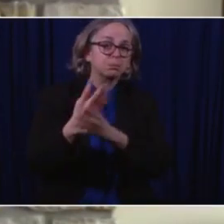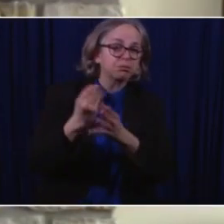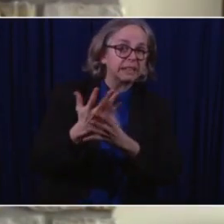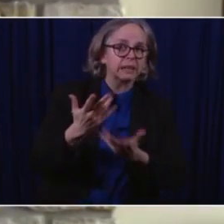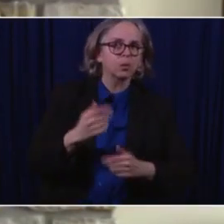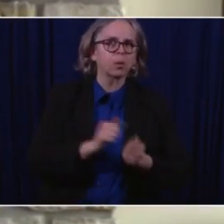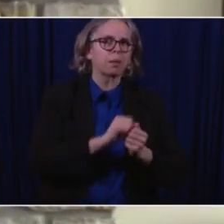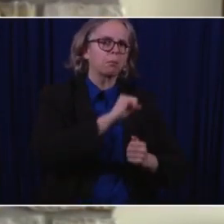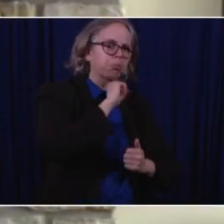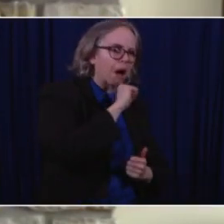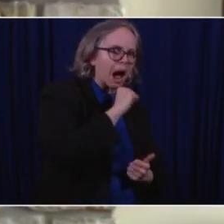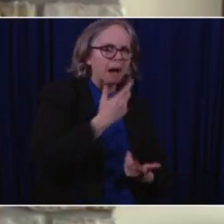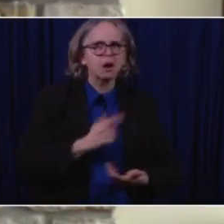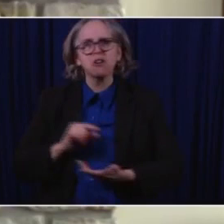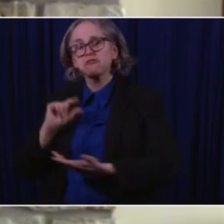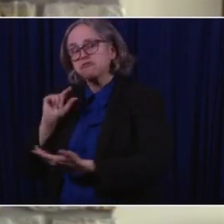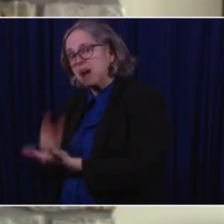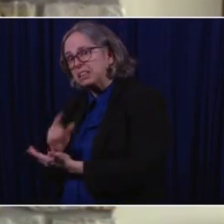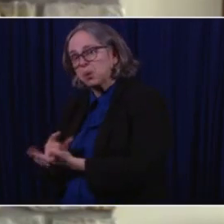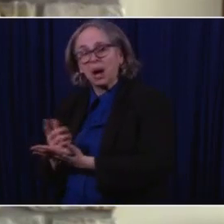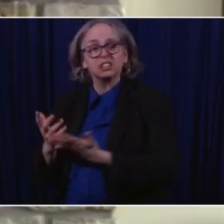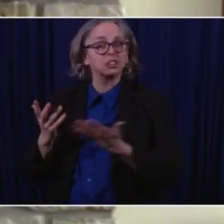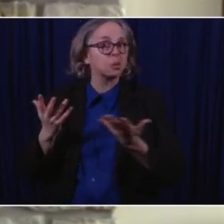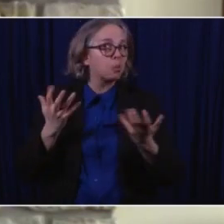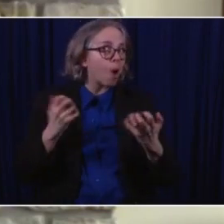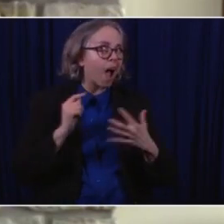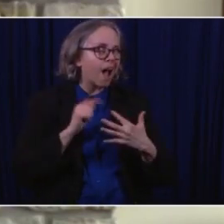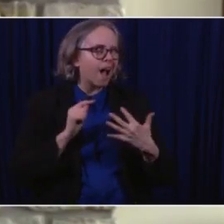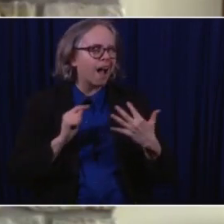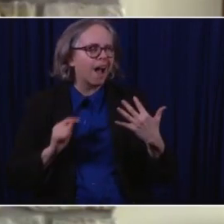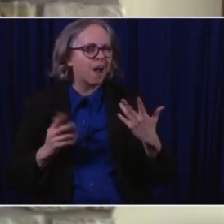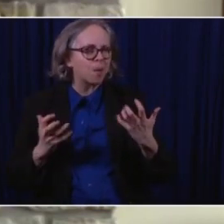all kinds of things that we want to do to get back to normal.